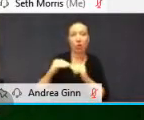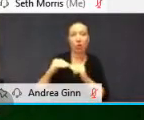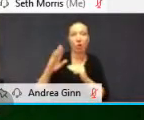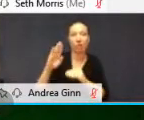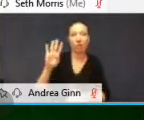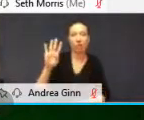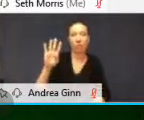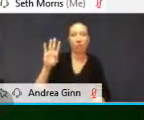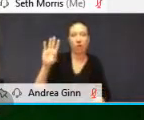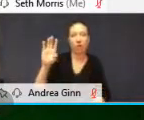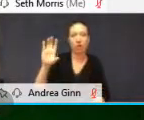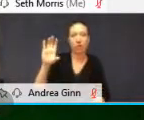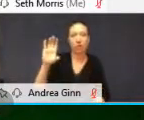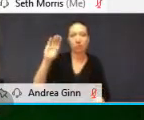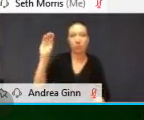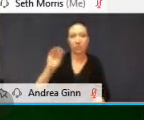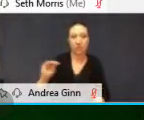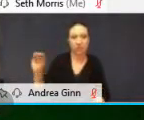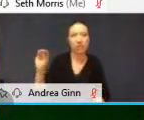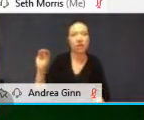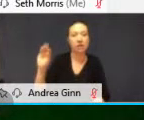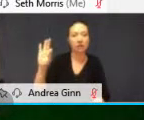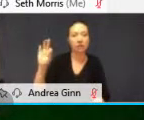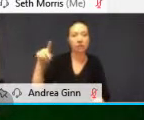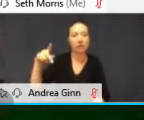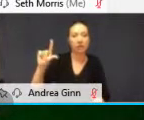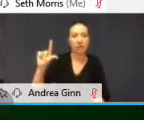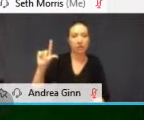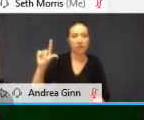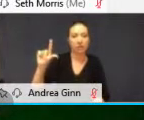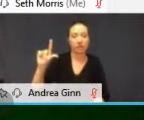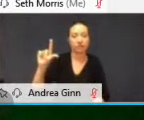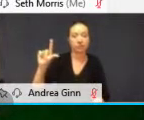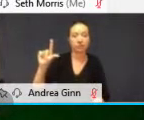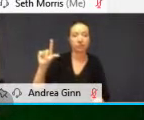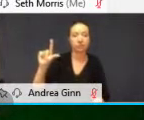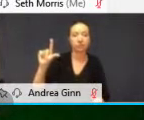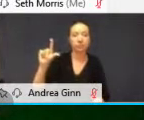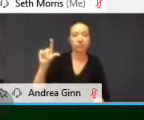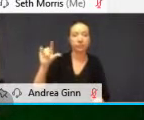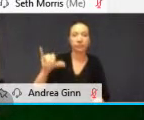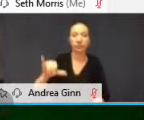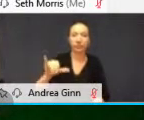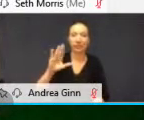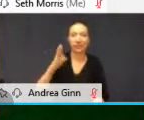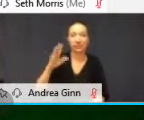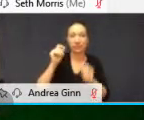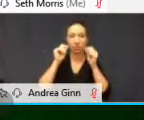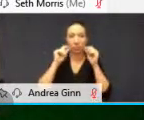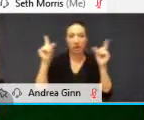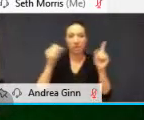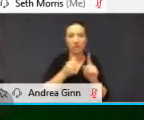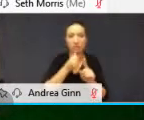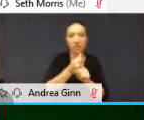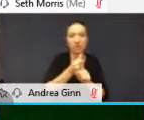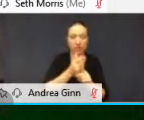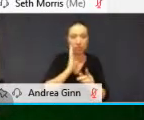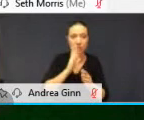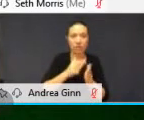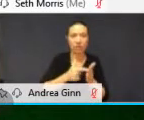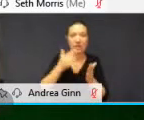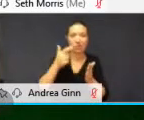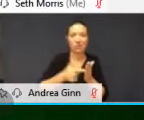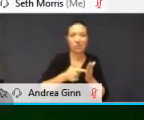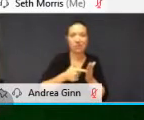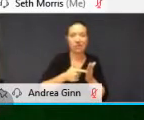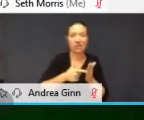line. It has the sort of surprising effect of occasionally reducing subsidies